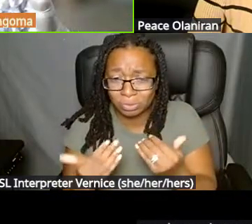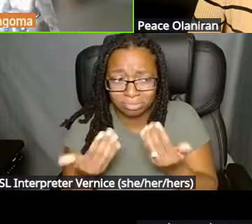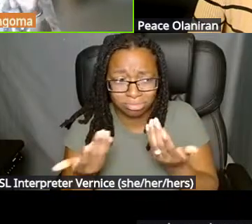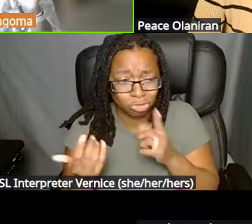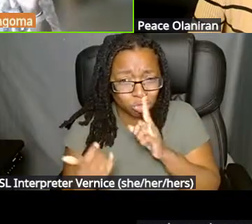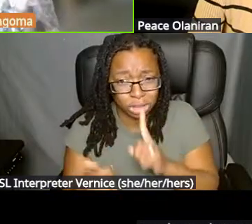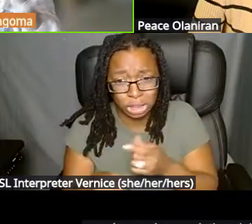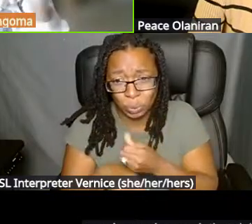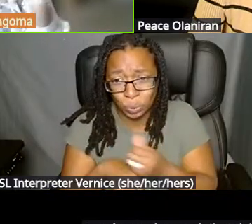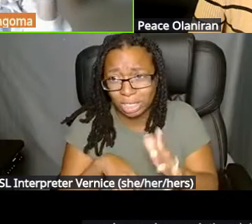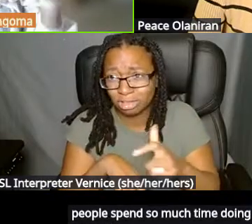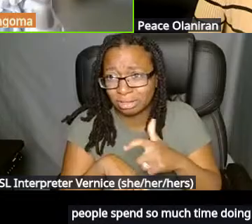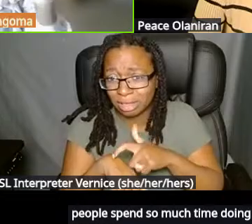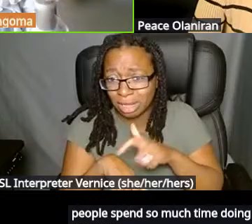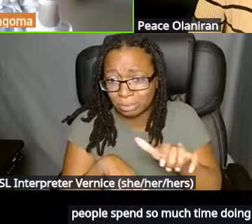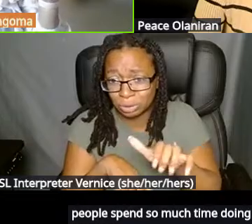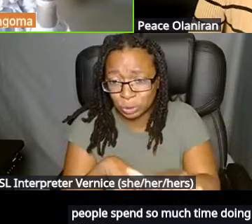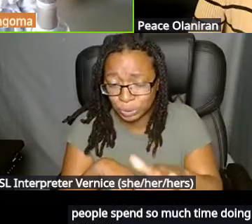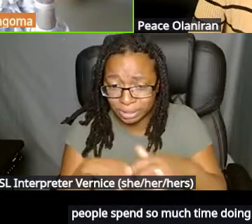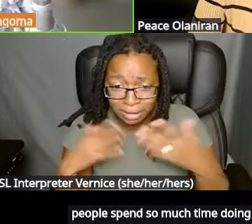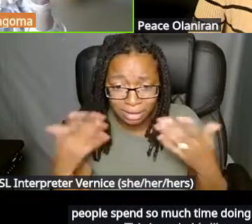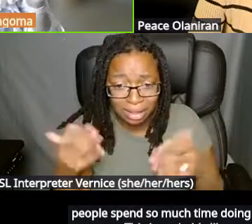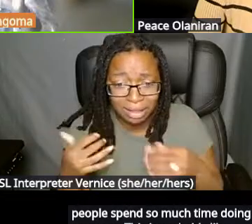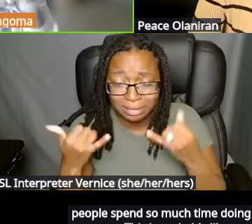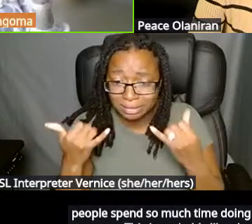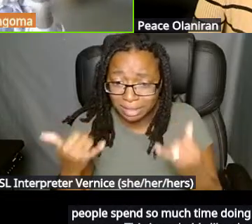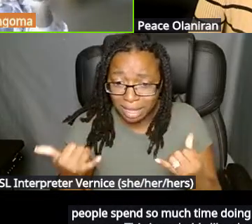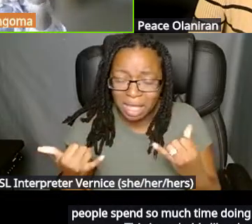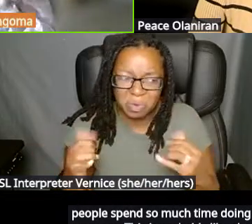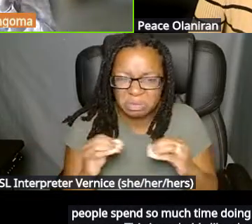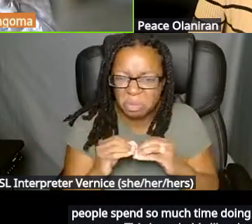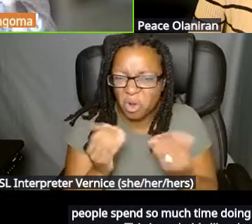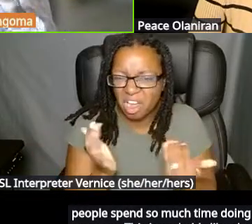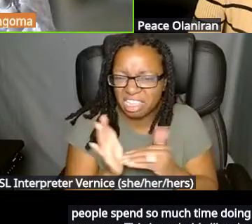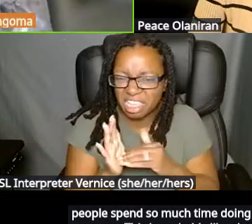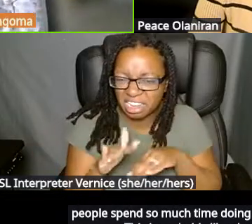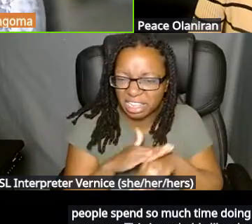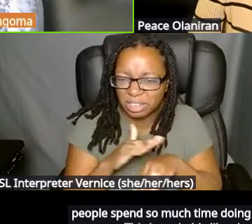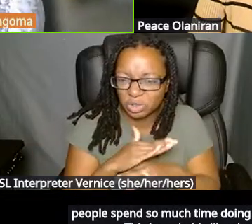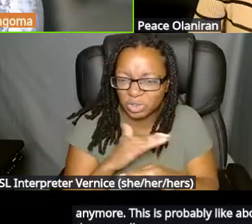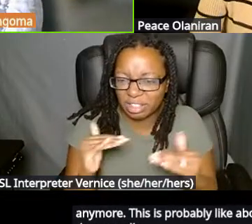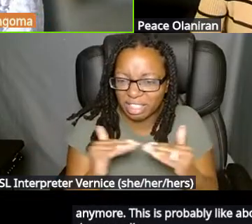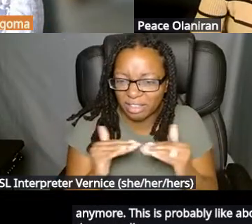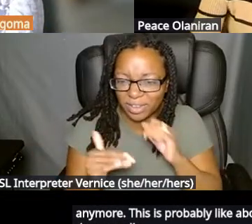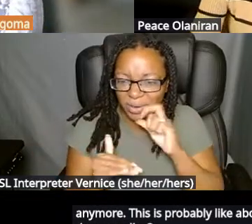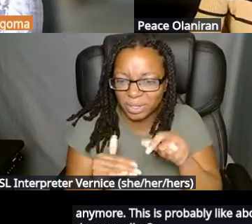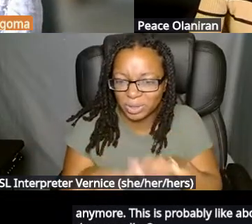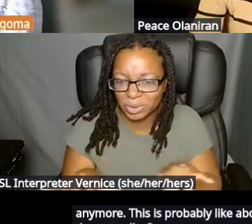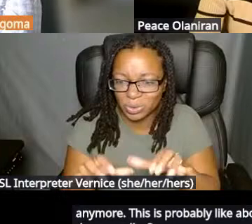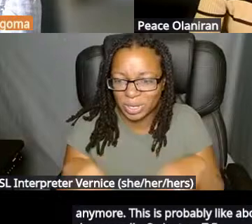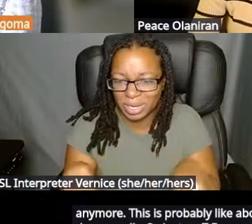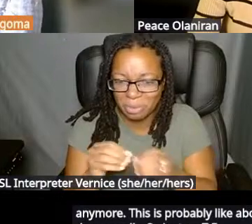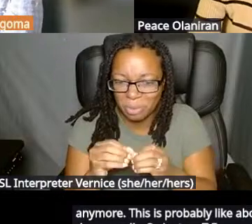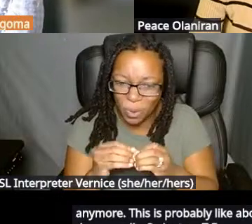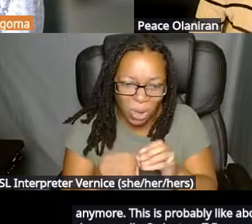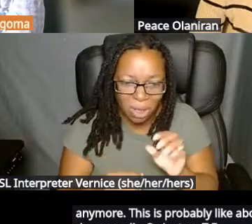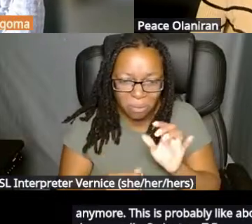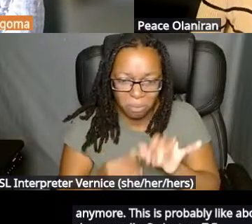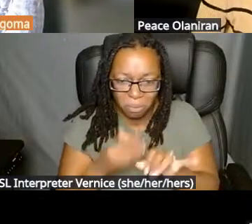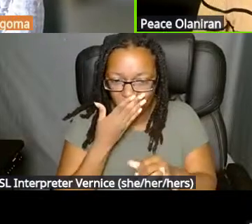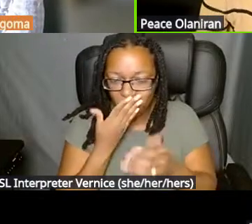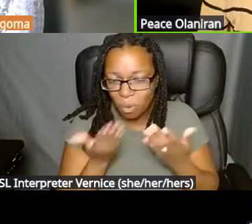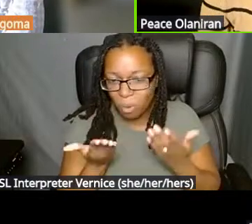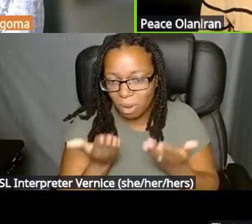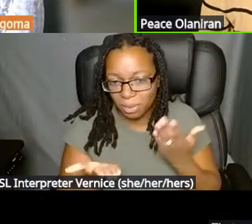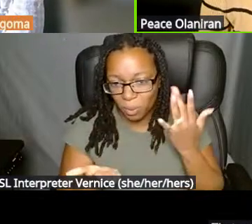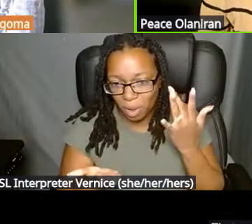anymore. This is a part I like about AI, by the way, the things I don't have to do manually. So just an FYI. That makes sense. So you guys